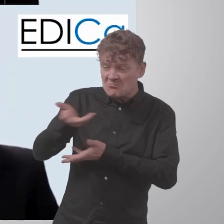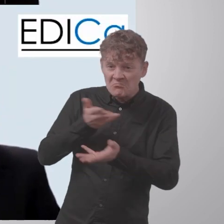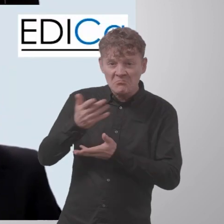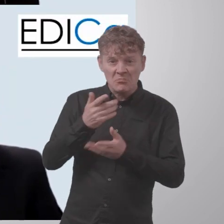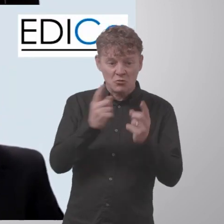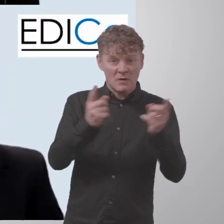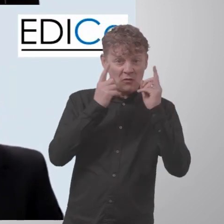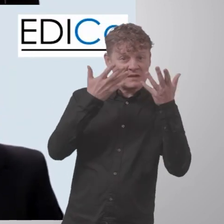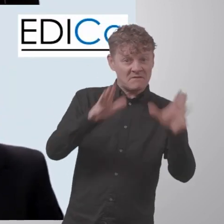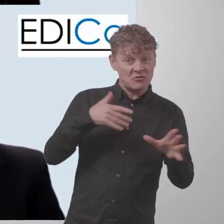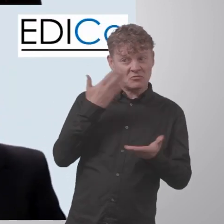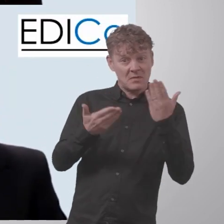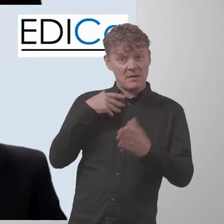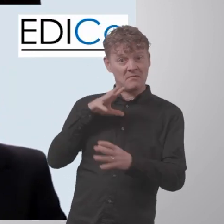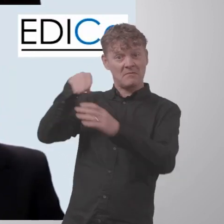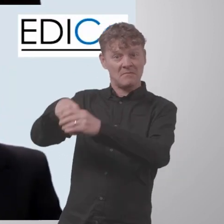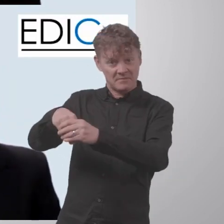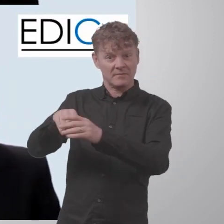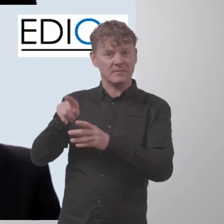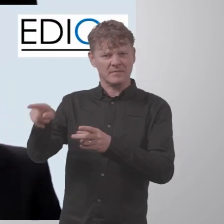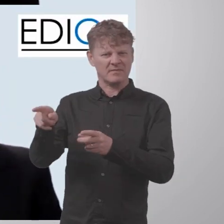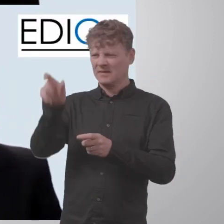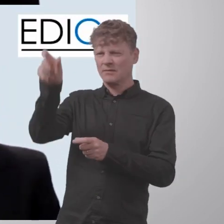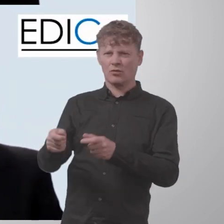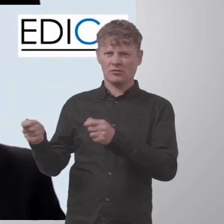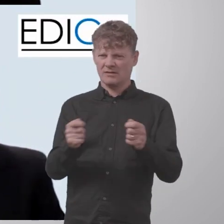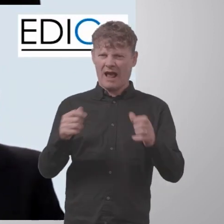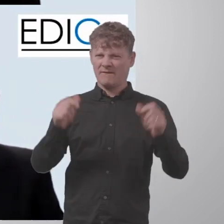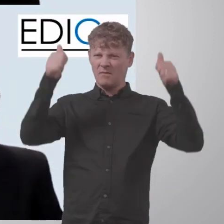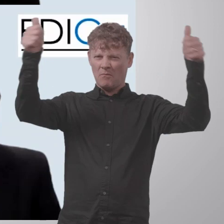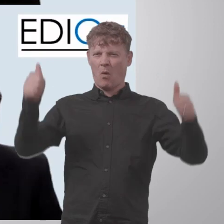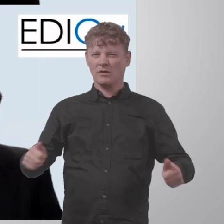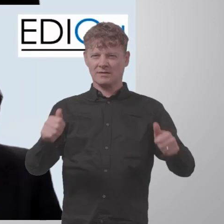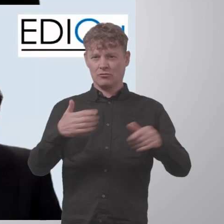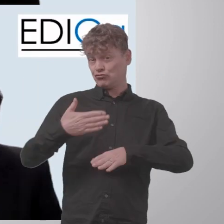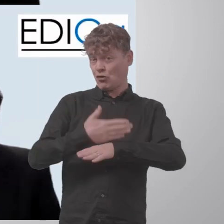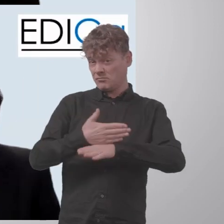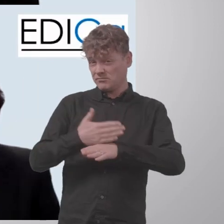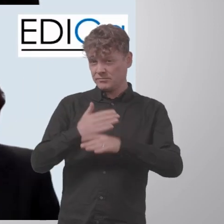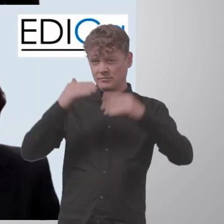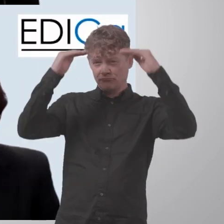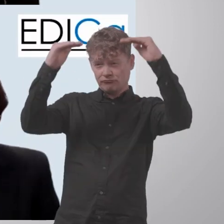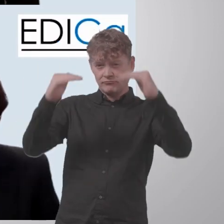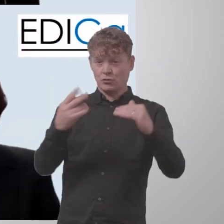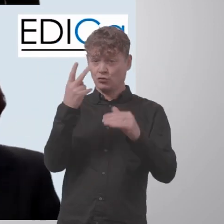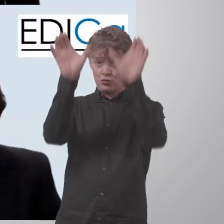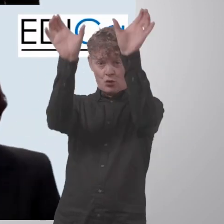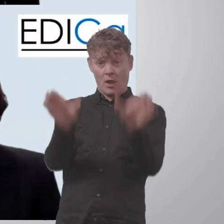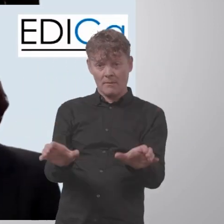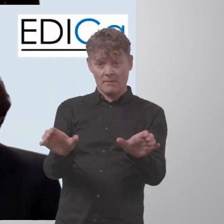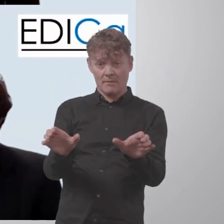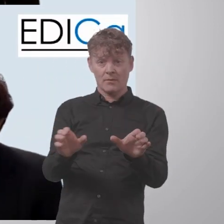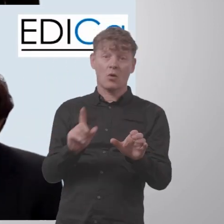brought out a massive poster, and it had each of the jobs, and there were two columns of pay. There was the men's column of pay and there was the women's column of